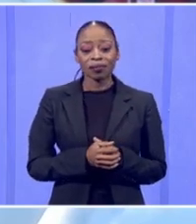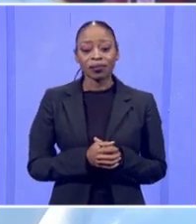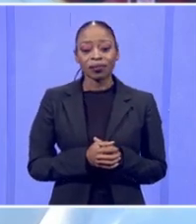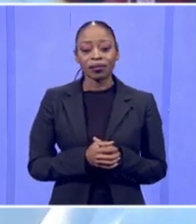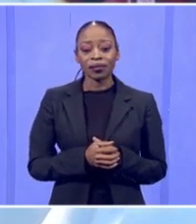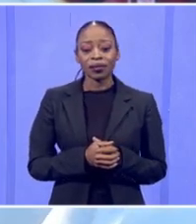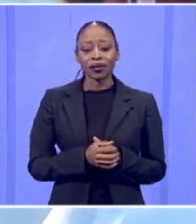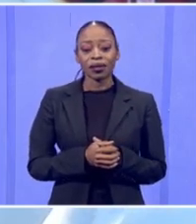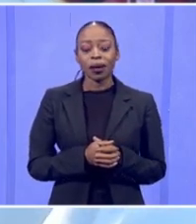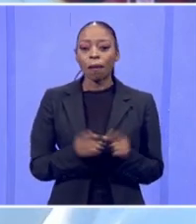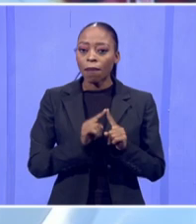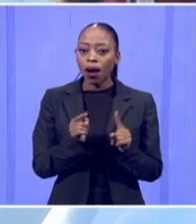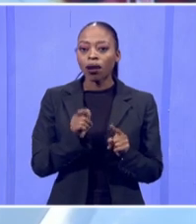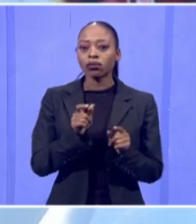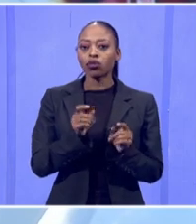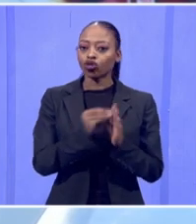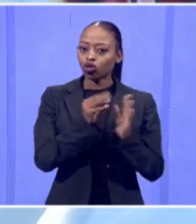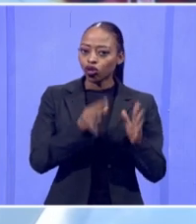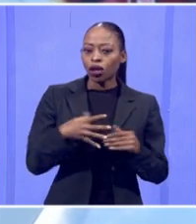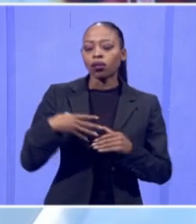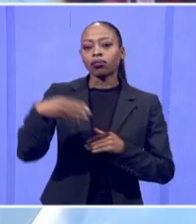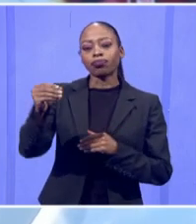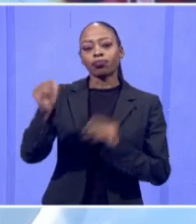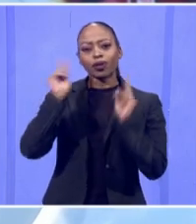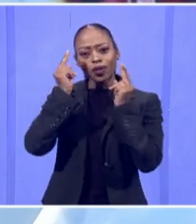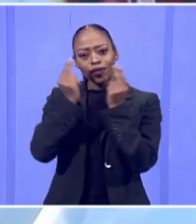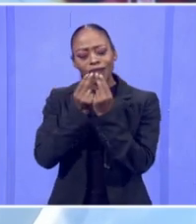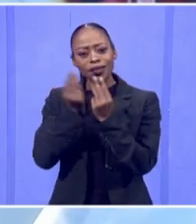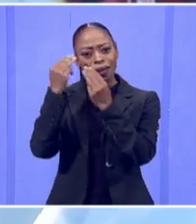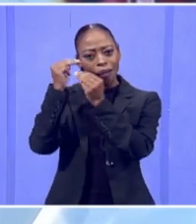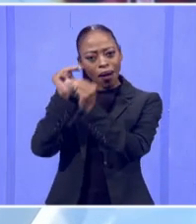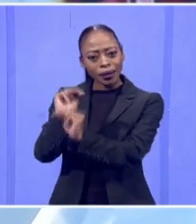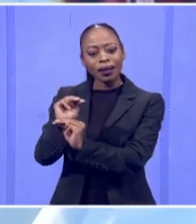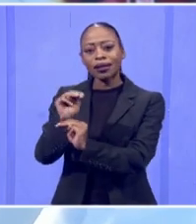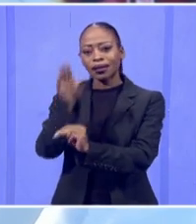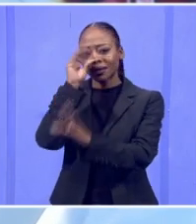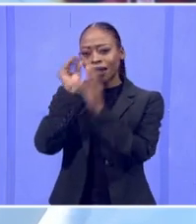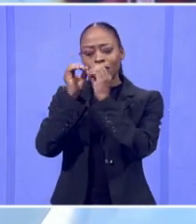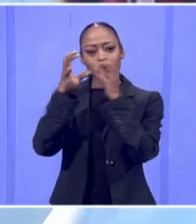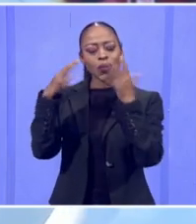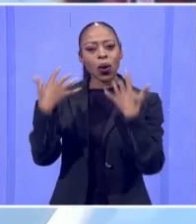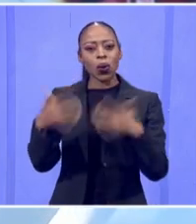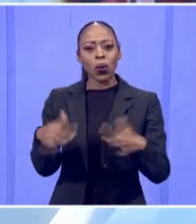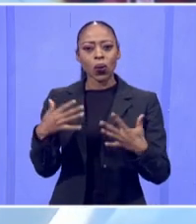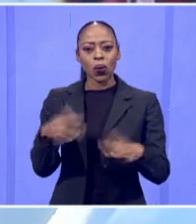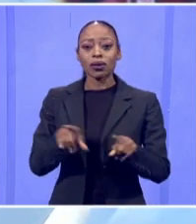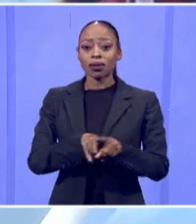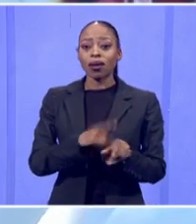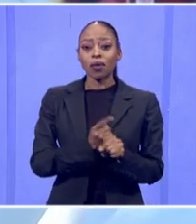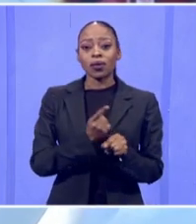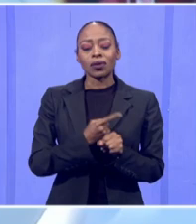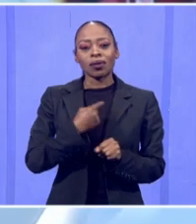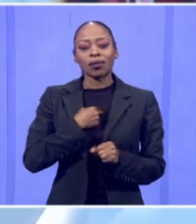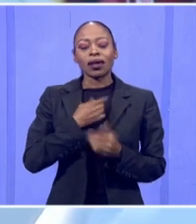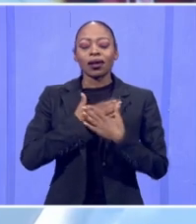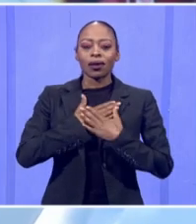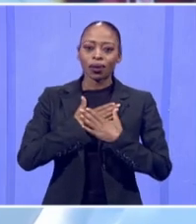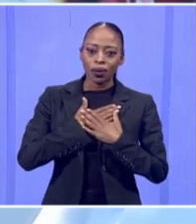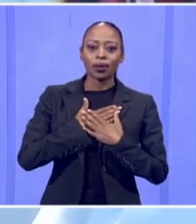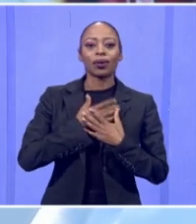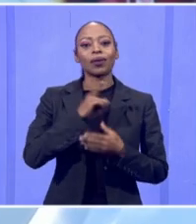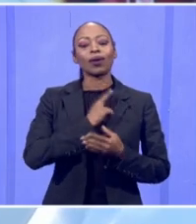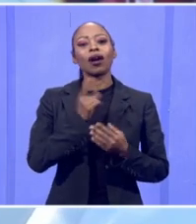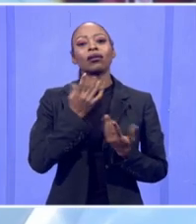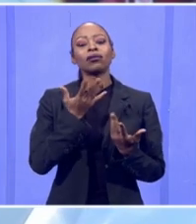in my university, but no masters, but nobody. But fundile, and sometimes I get it, it helps me to see